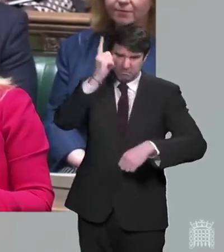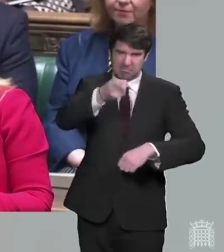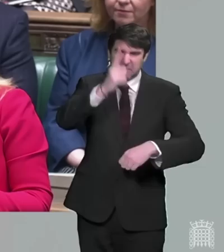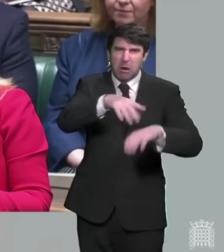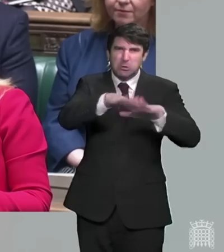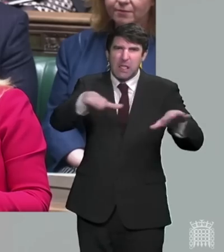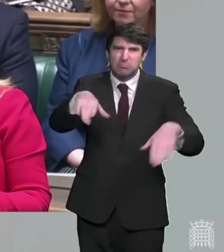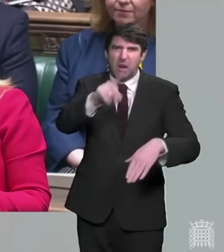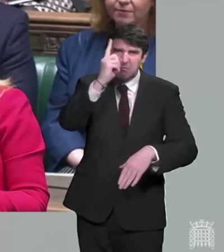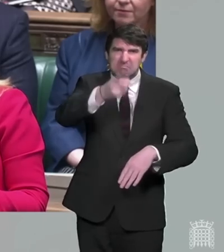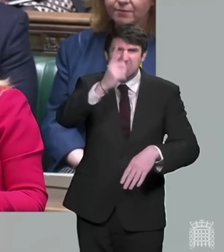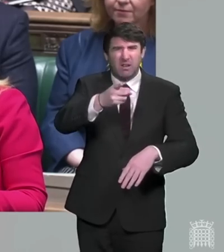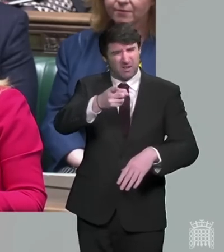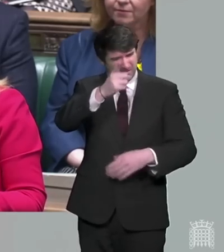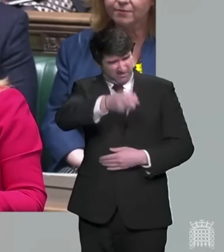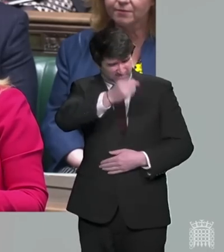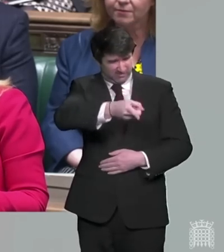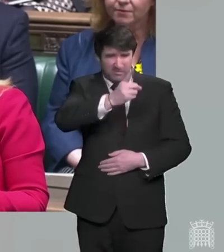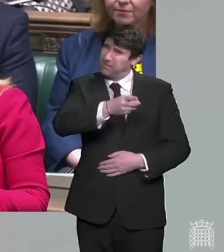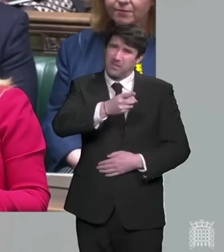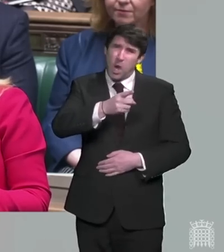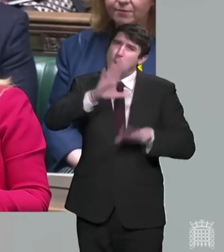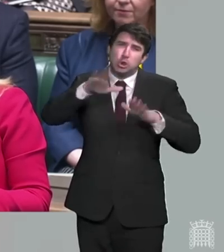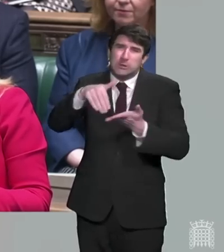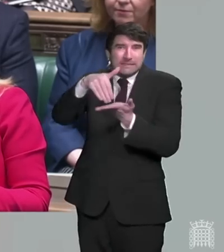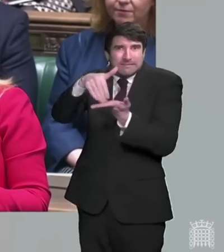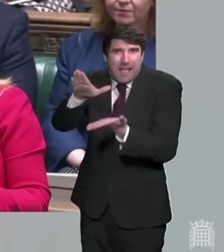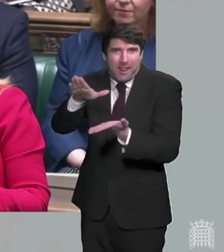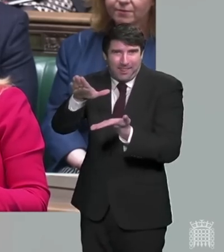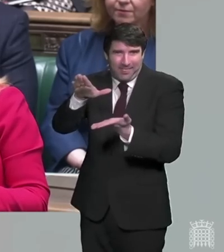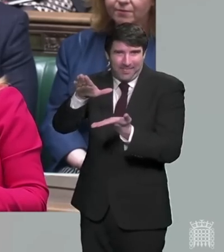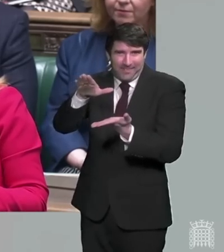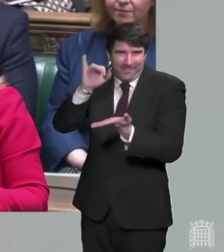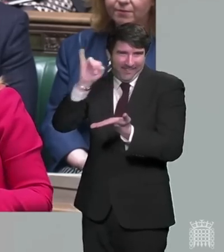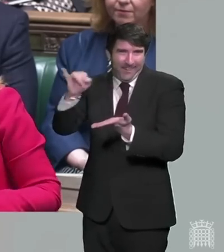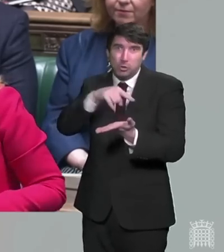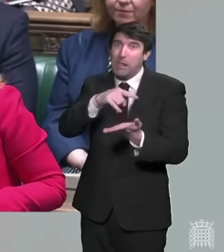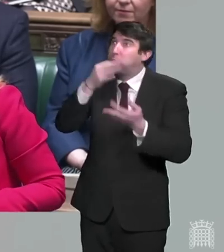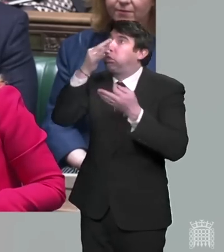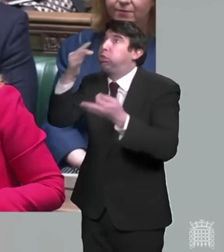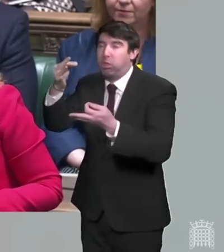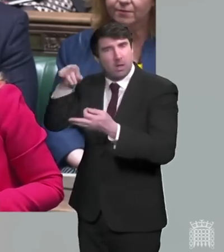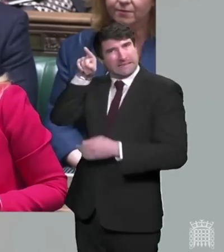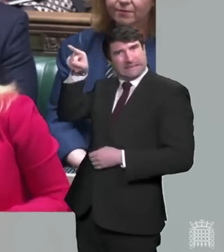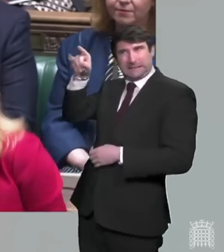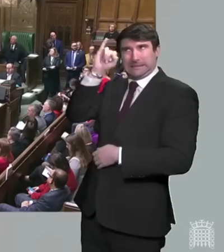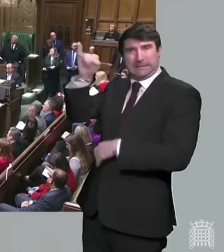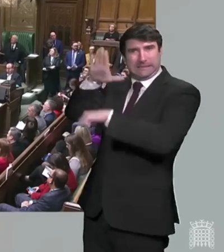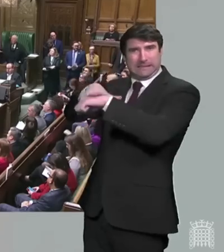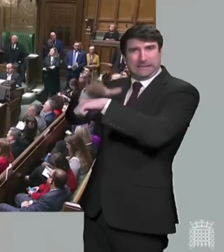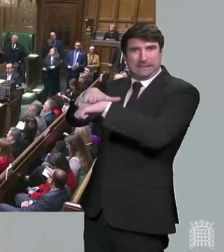to take urgent action against those knowingly selling this harmful and potentially life-changing substance to children